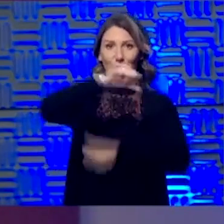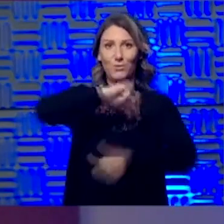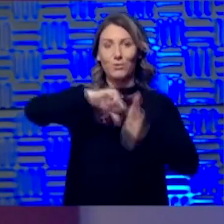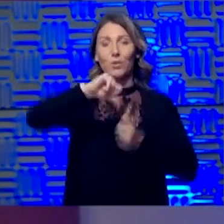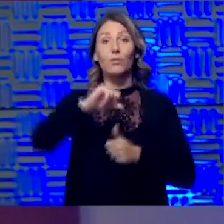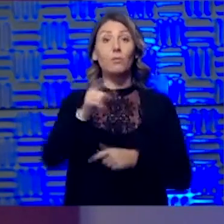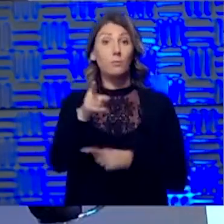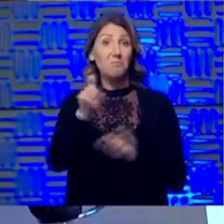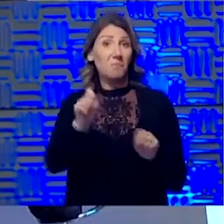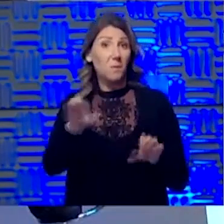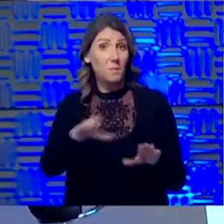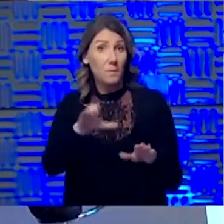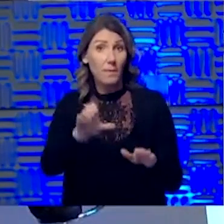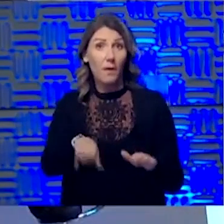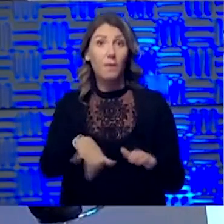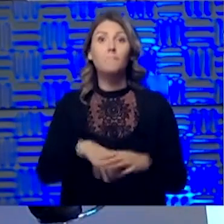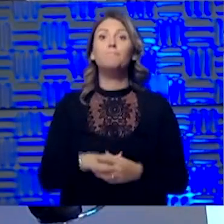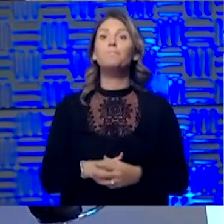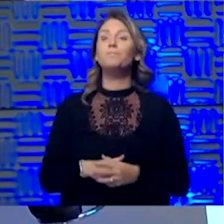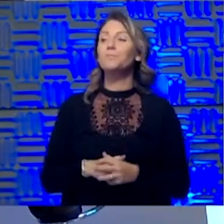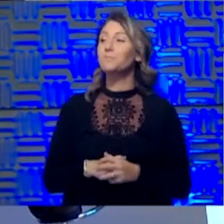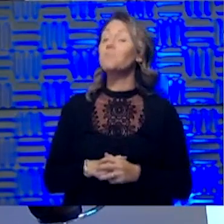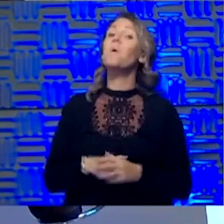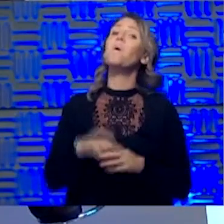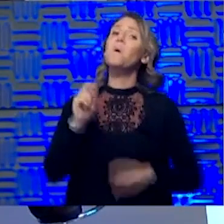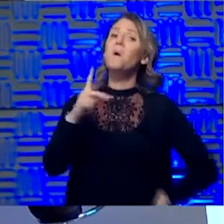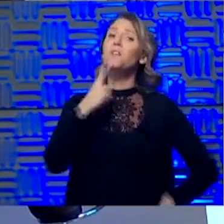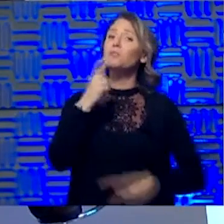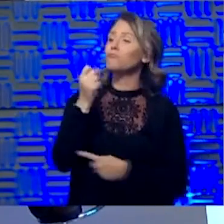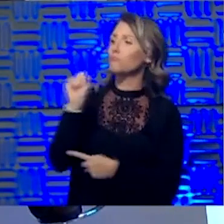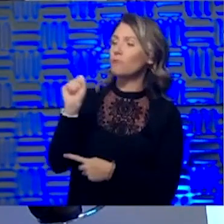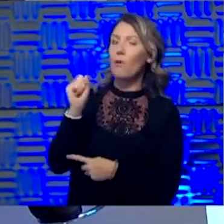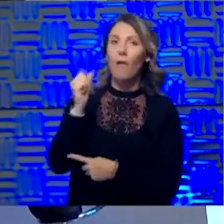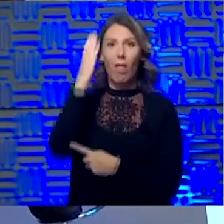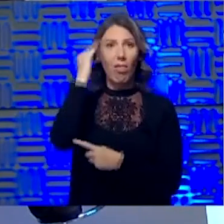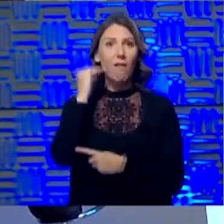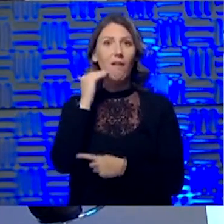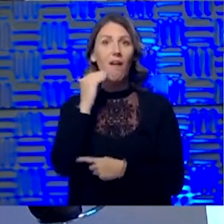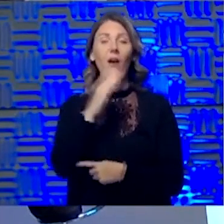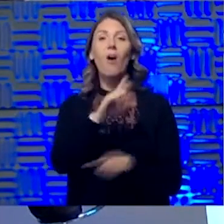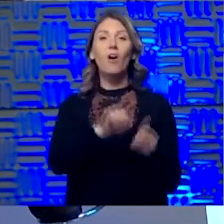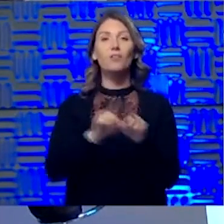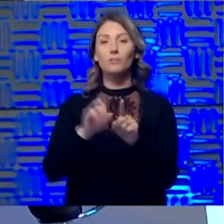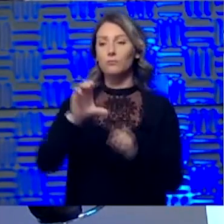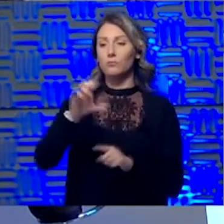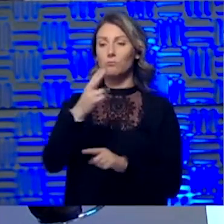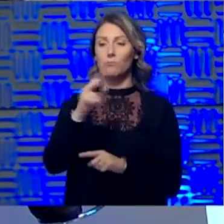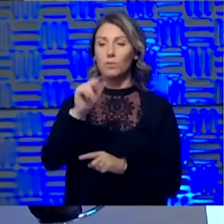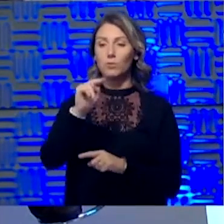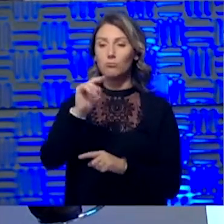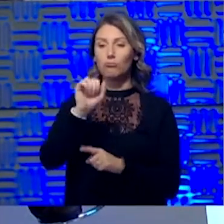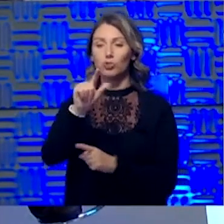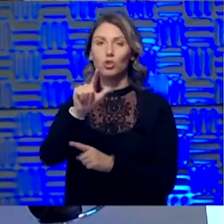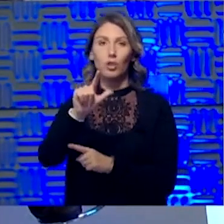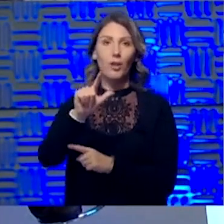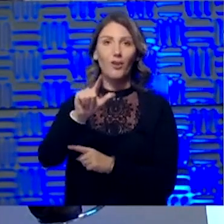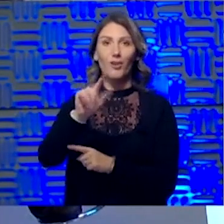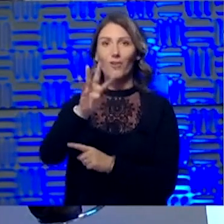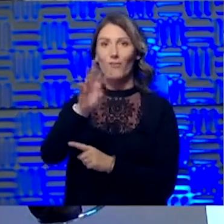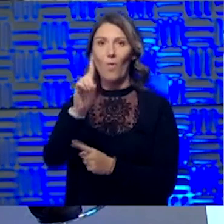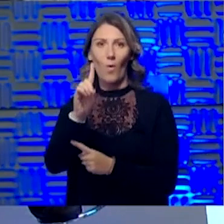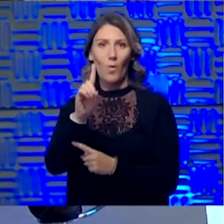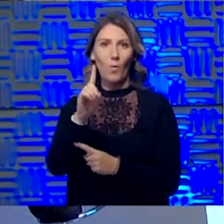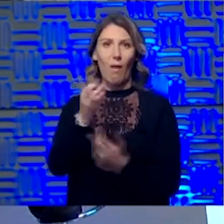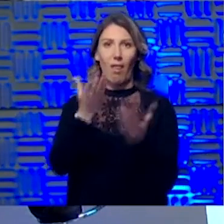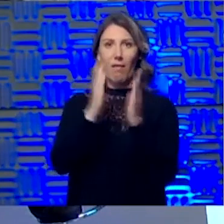absolutely do that. Yeah. And again, So turn it. Okay, I like that one. Channel 41, one of the reporters said, I'm not dialed in this morning, but